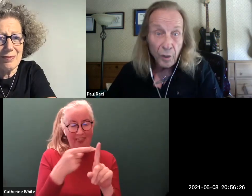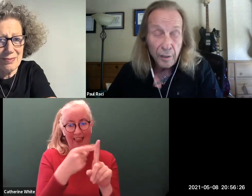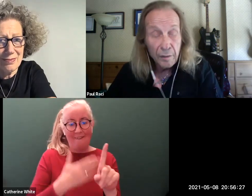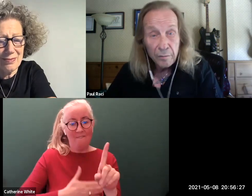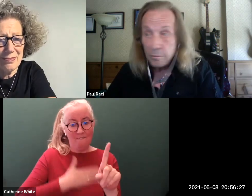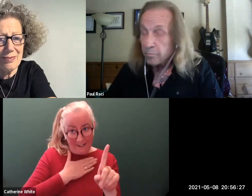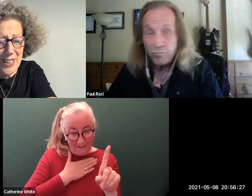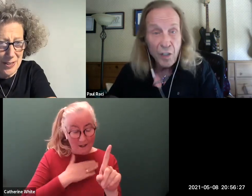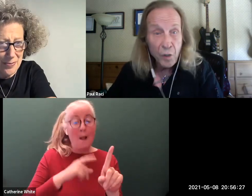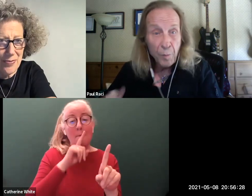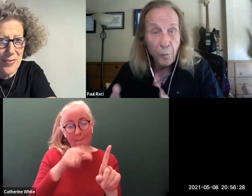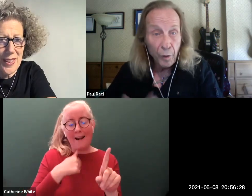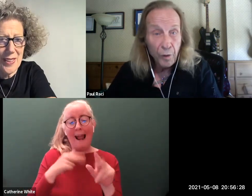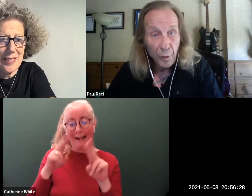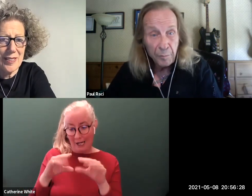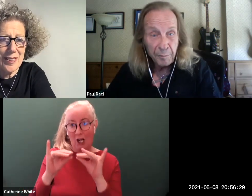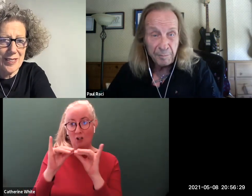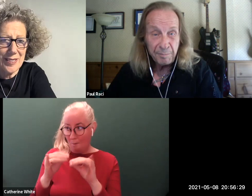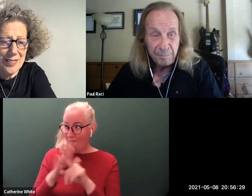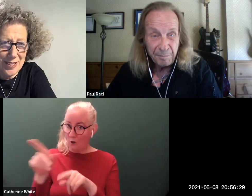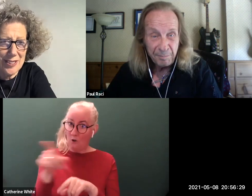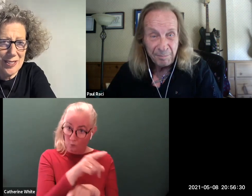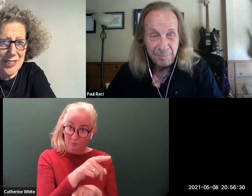can certainly Yeah. interpret for you, you know.